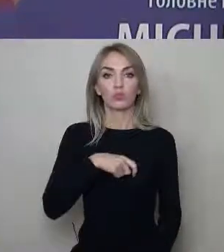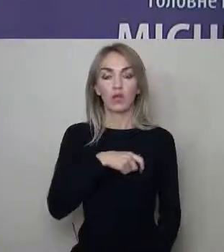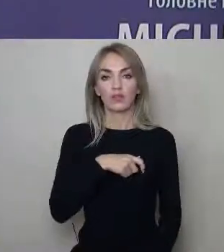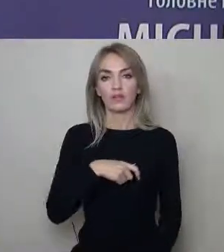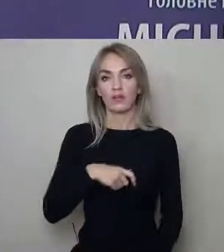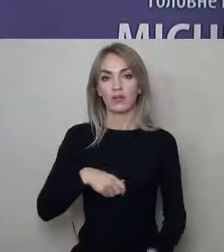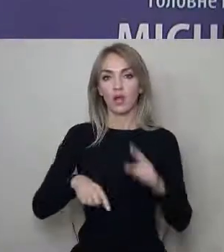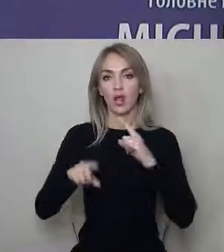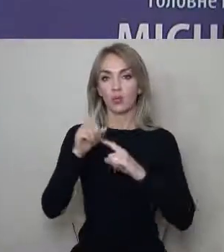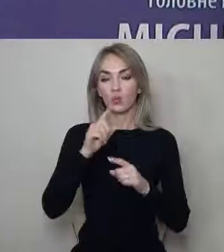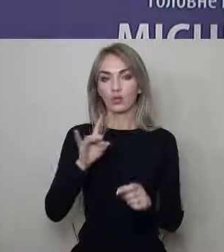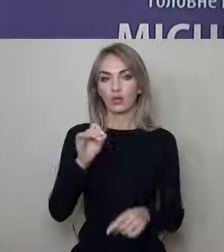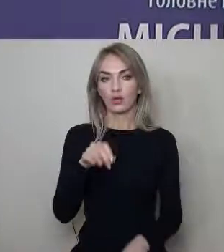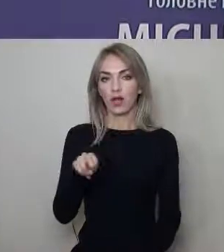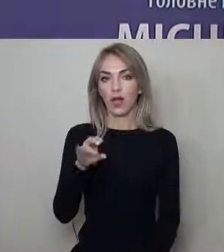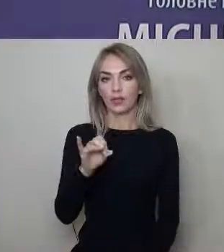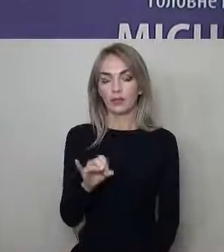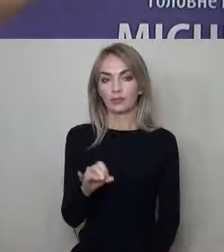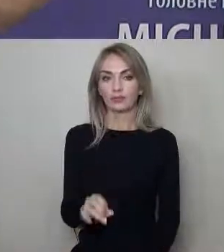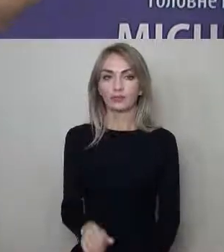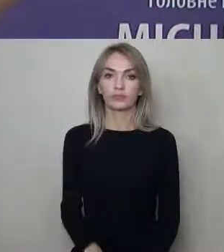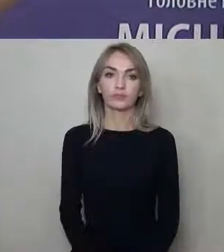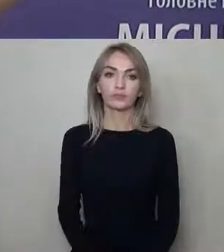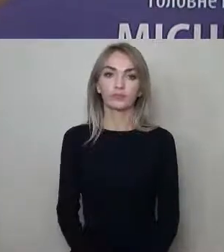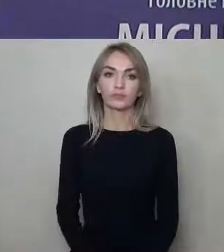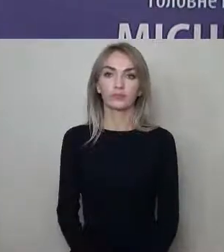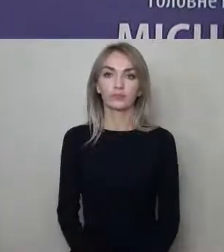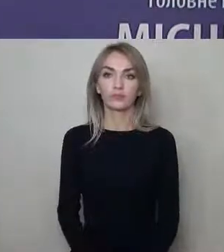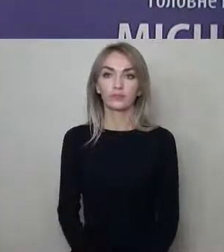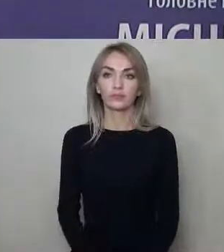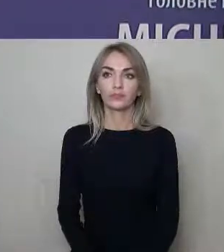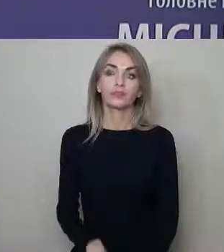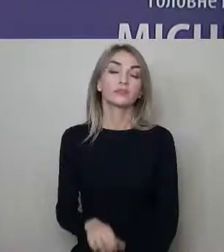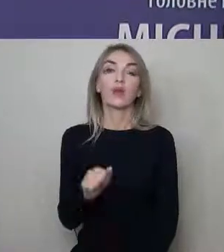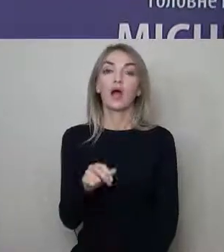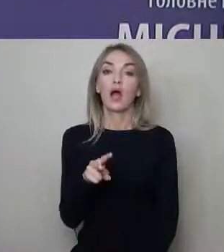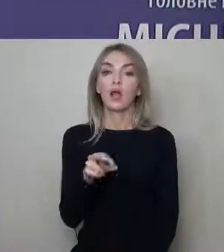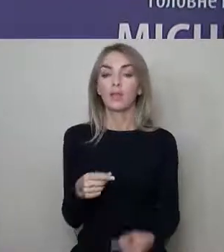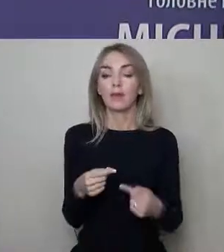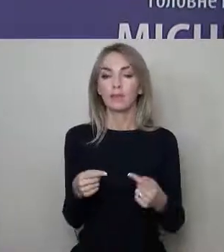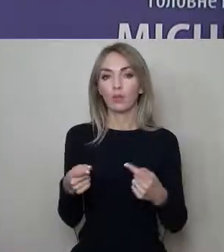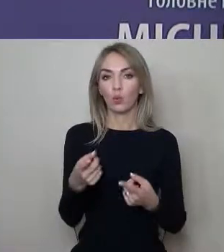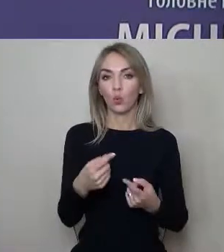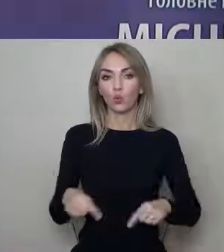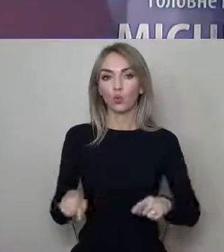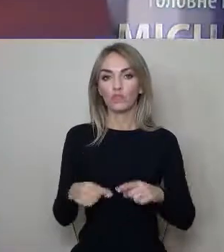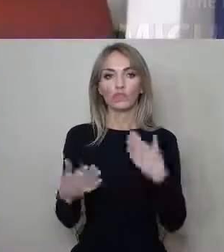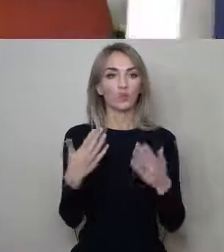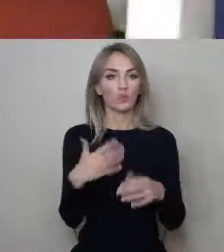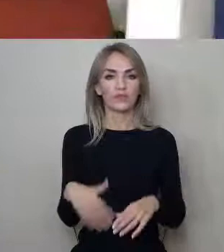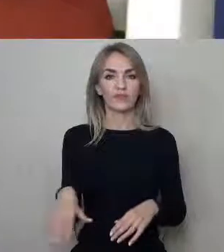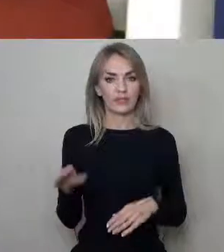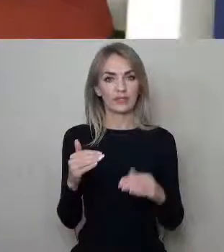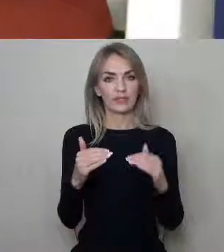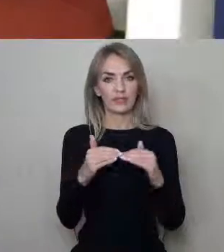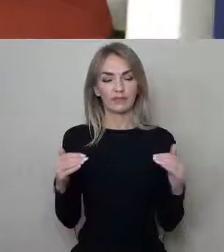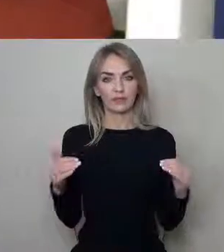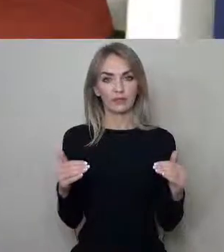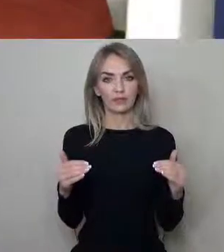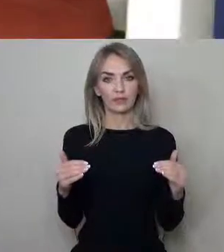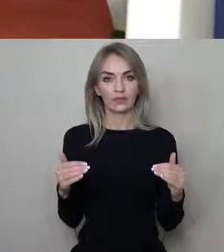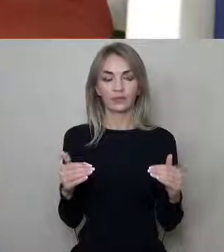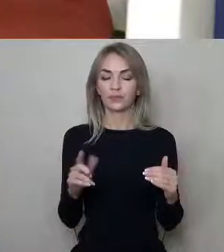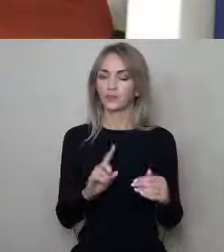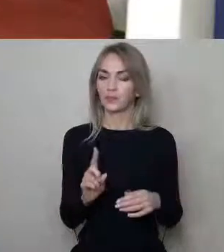to elections to the councils to Rayon Council. So the boundaries of